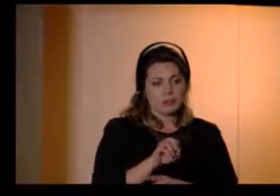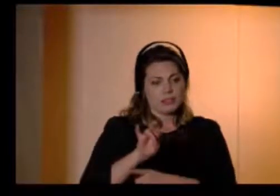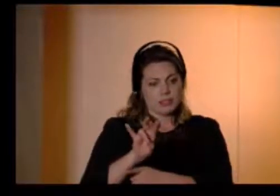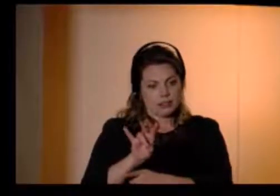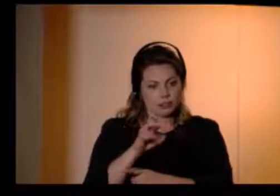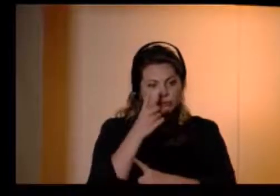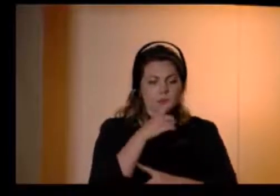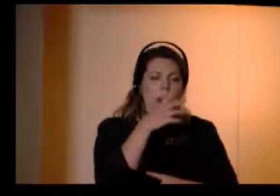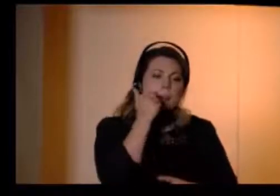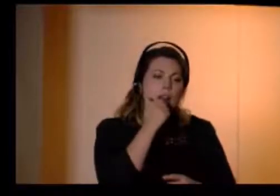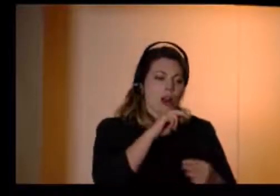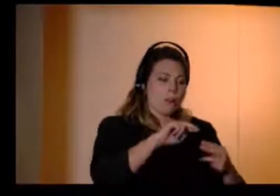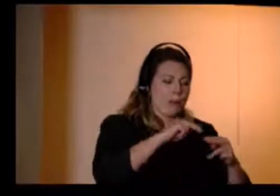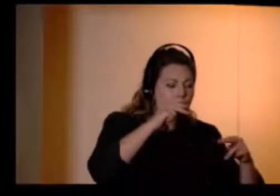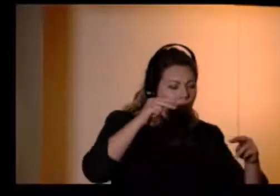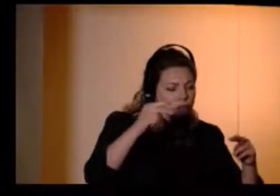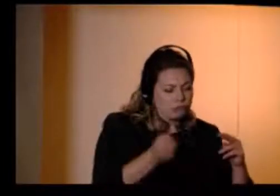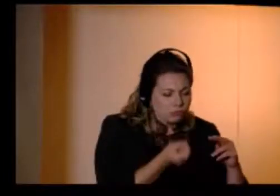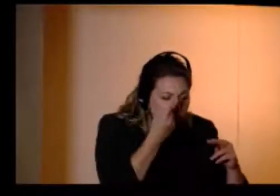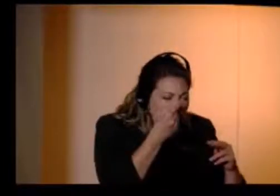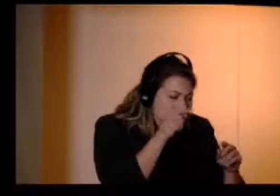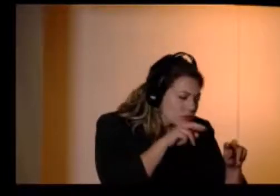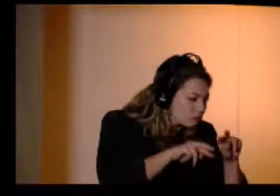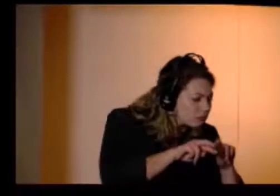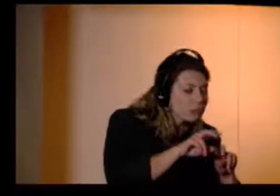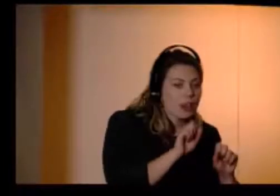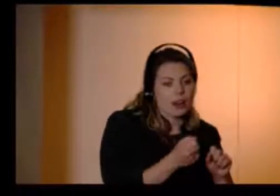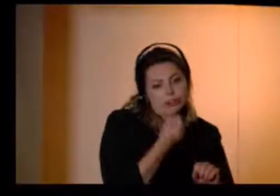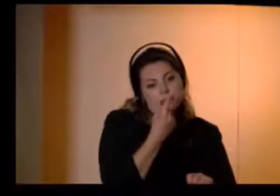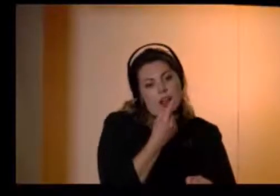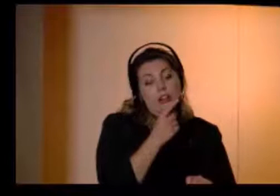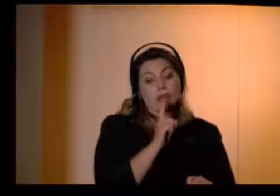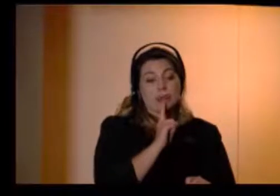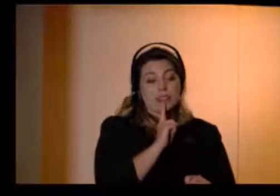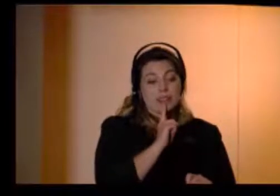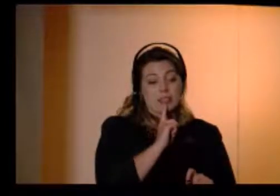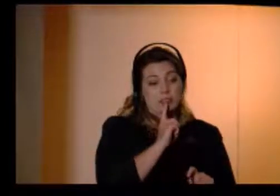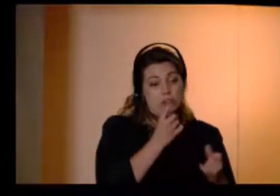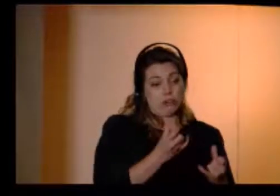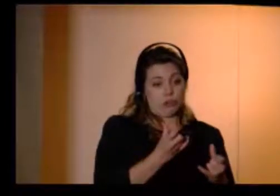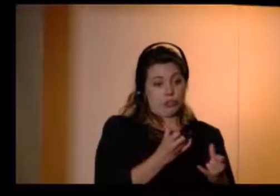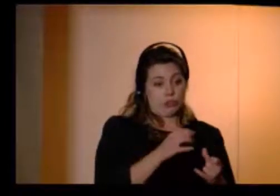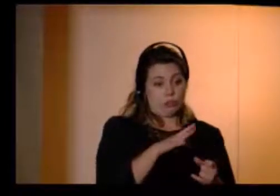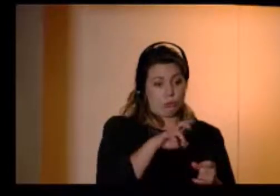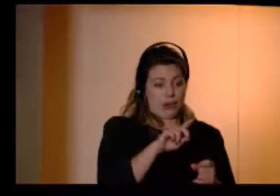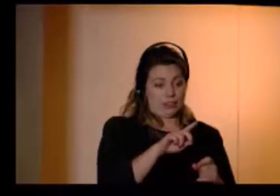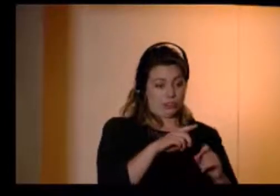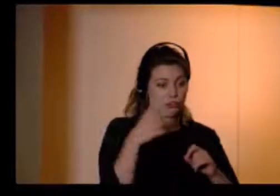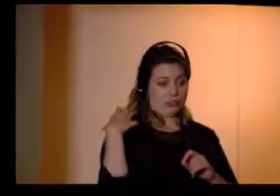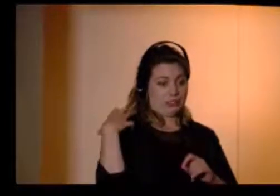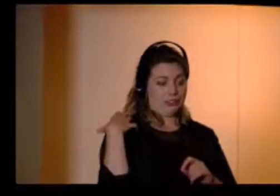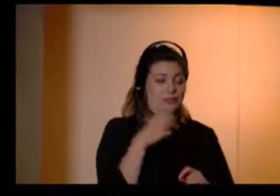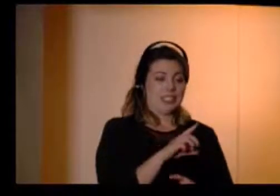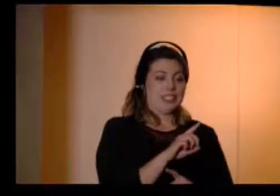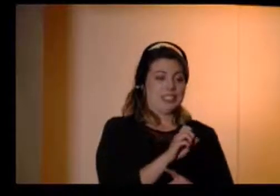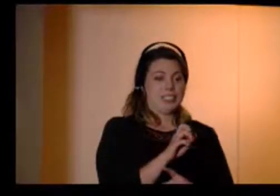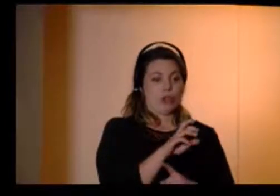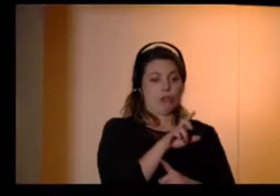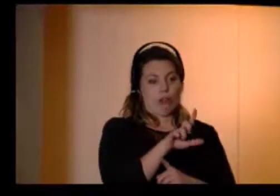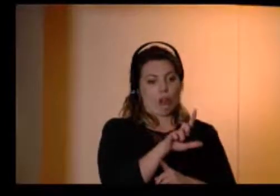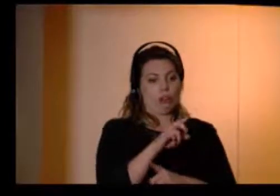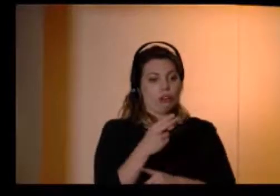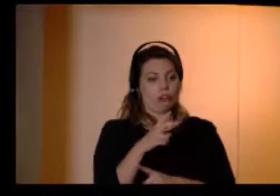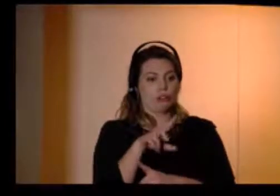molecular visualization and understanding. So our current branch chief and structural biologist, Daryl Hurt, started using a color